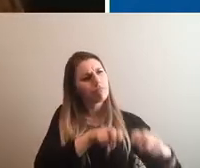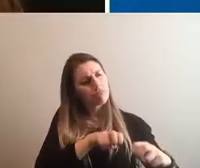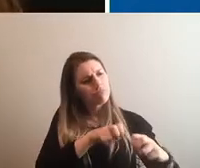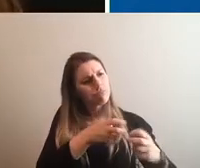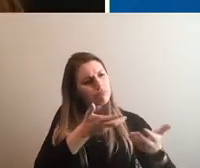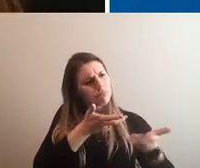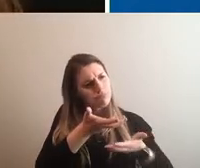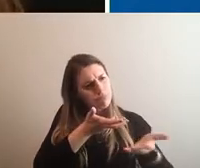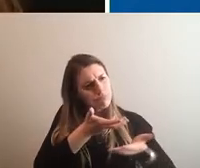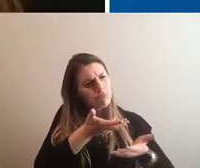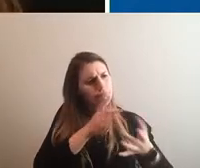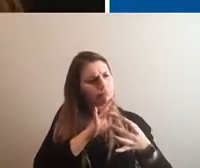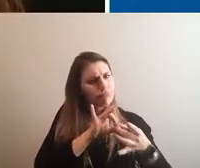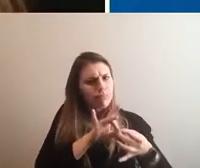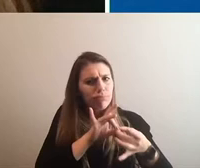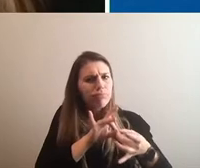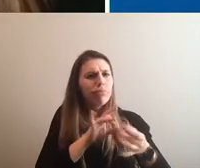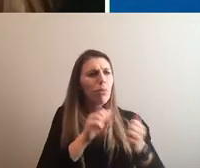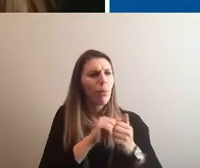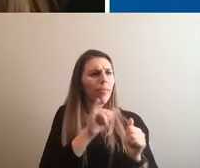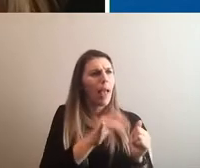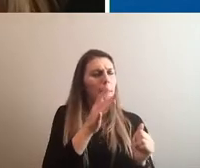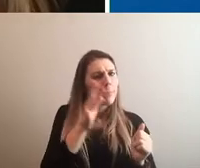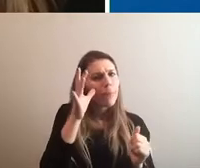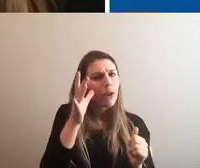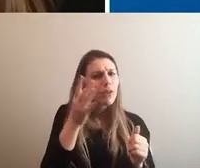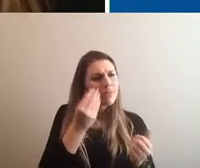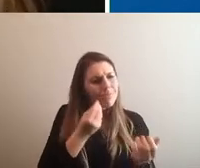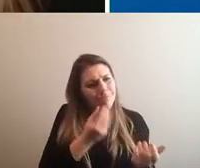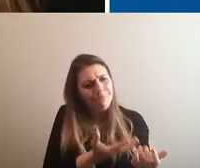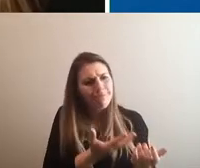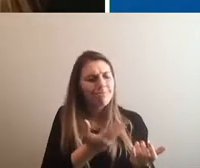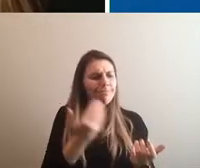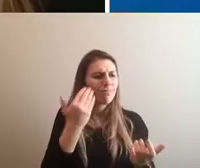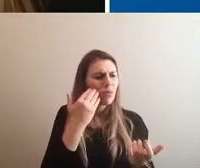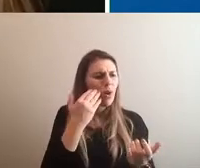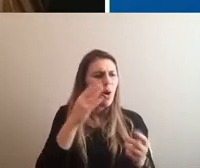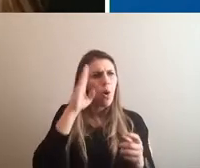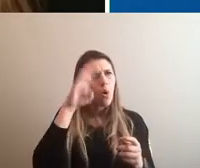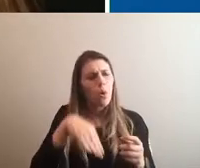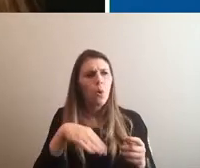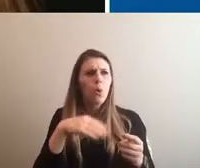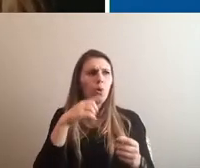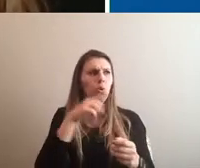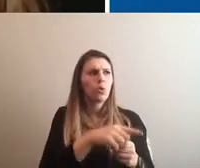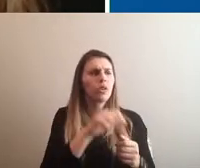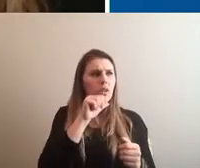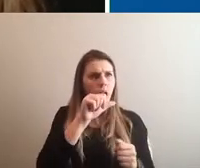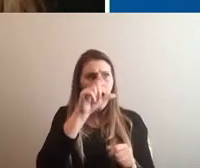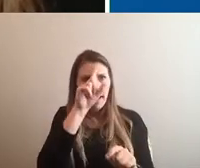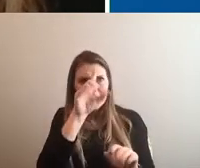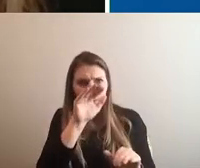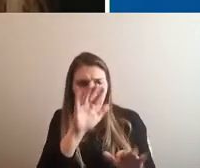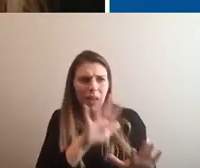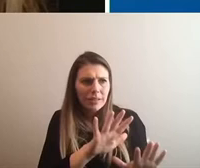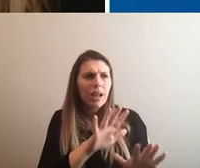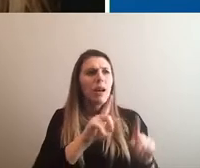come to the parent and say, I know this might not have been what you were expecting, but this